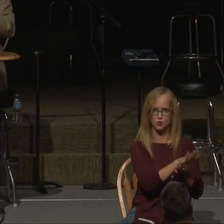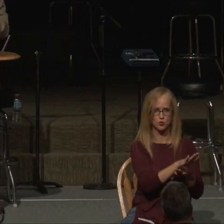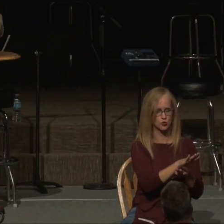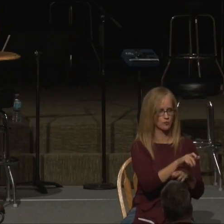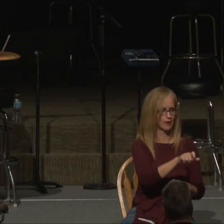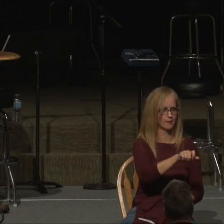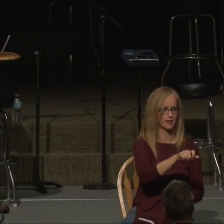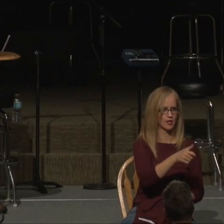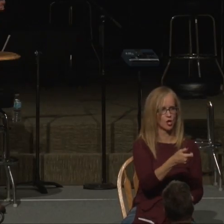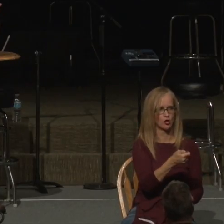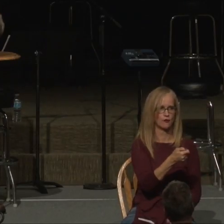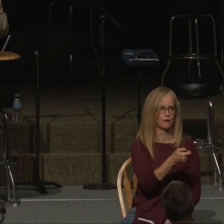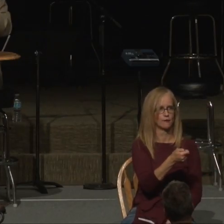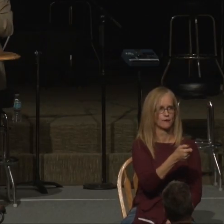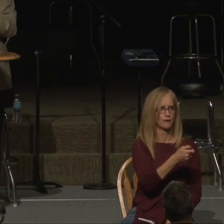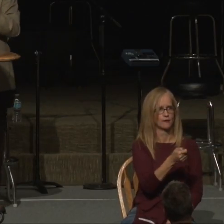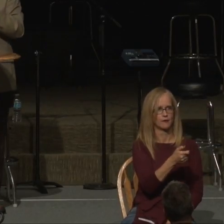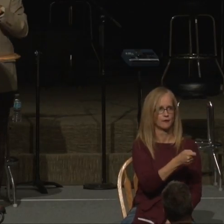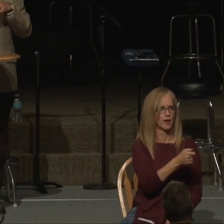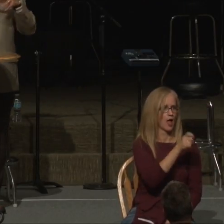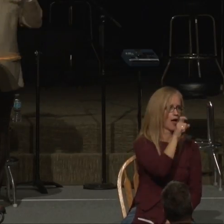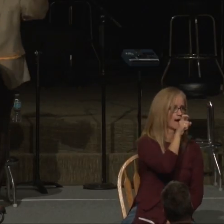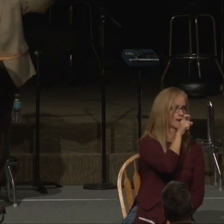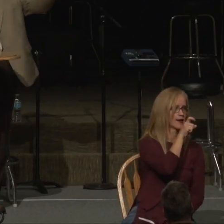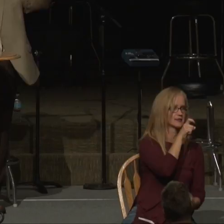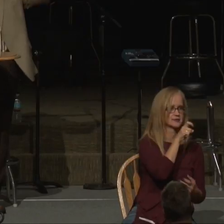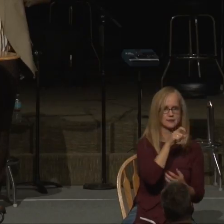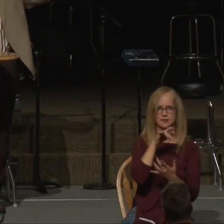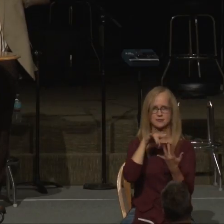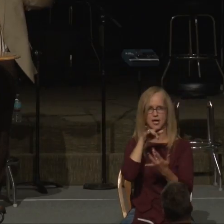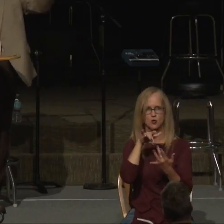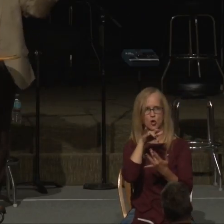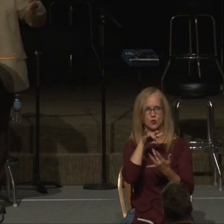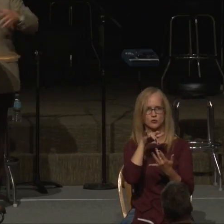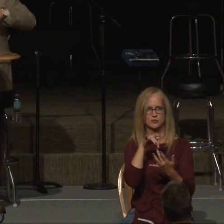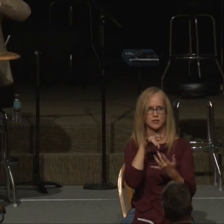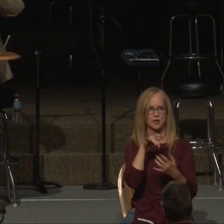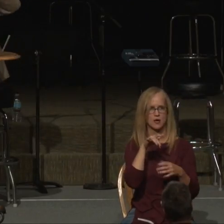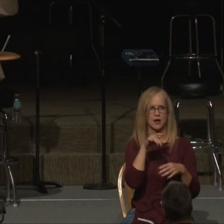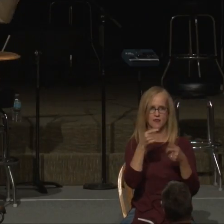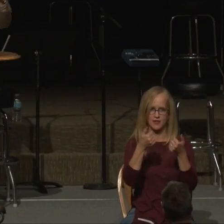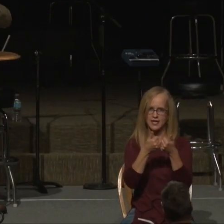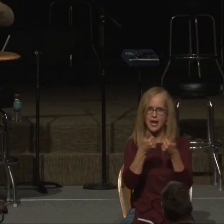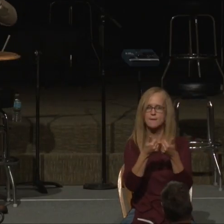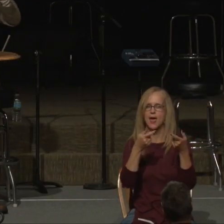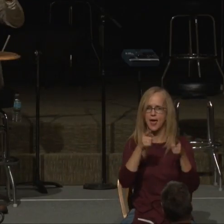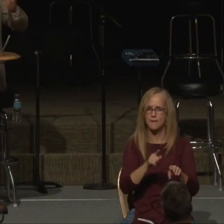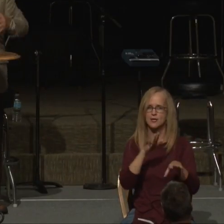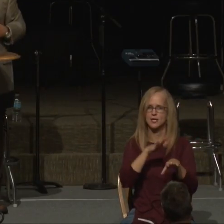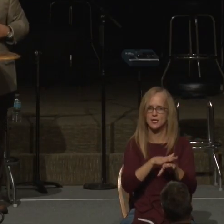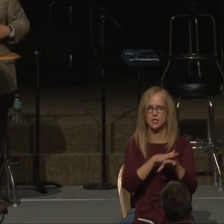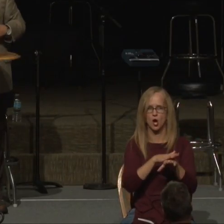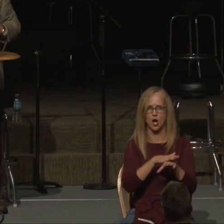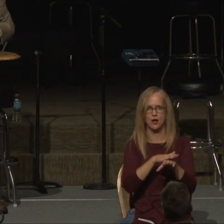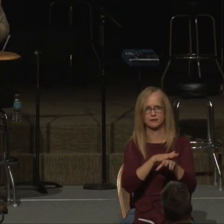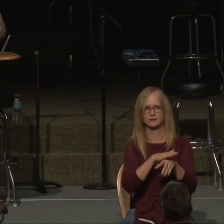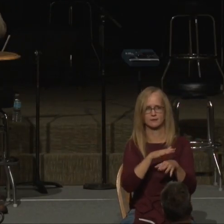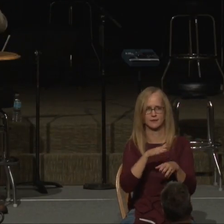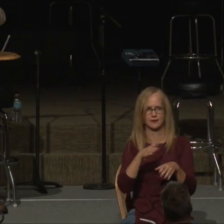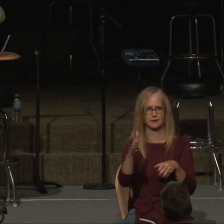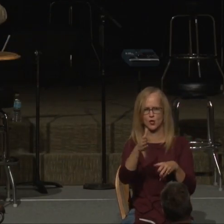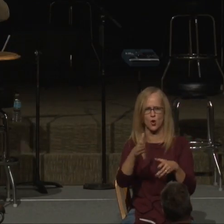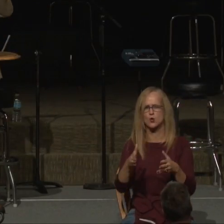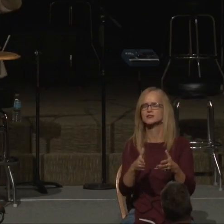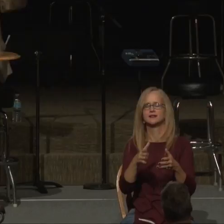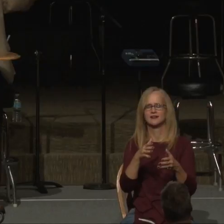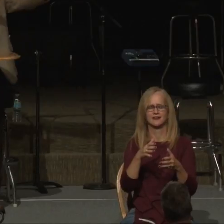and forth between the Hawkeyes, the Cyclones, and the game that was going on the East Coast that was a a slosh fest.